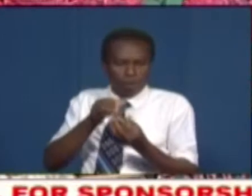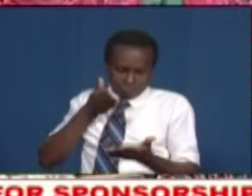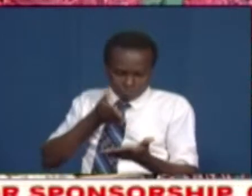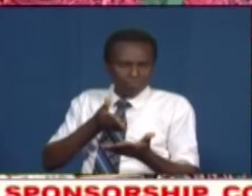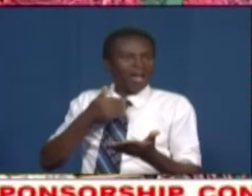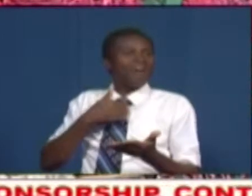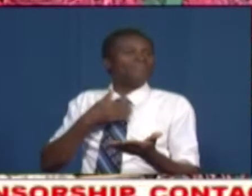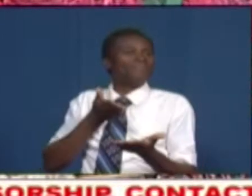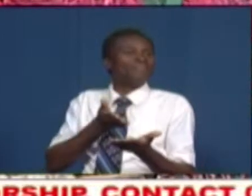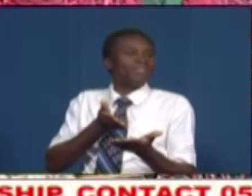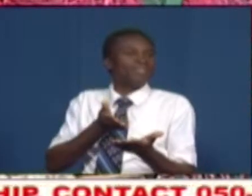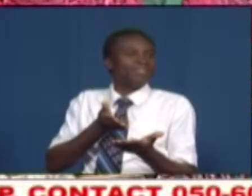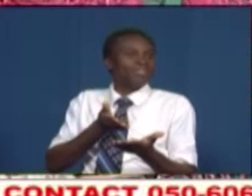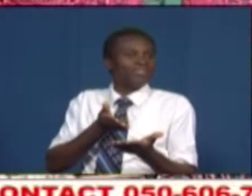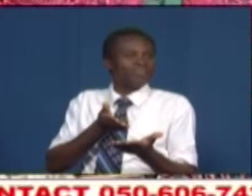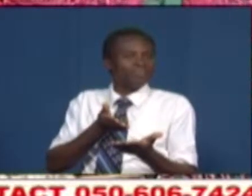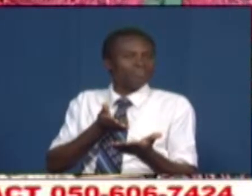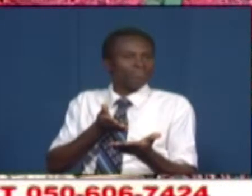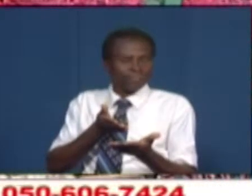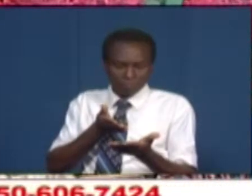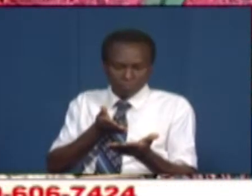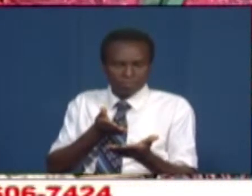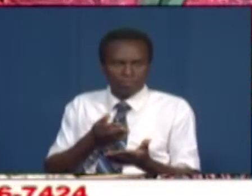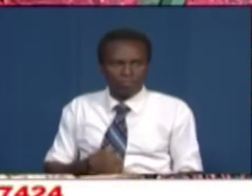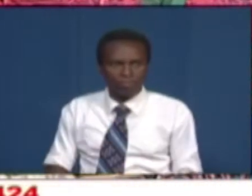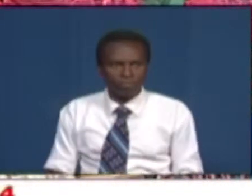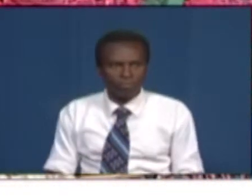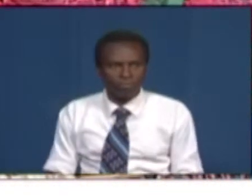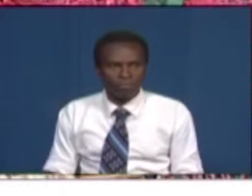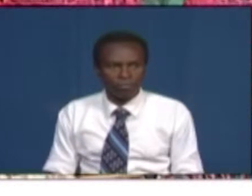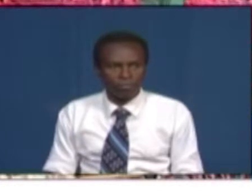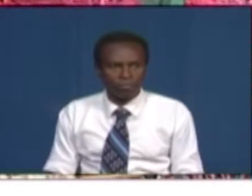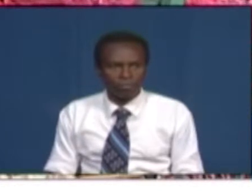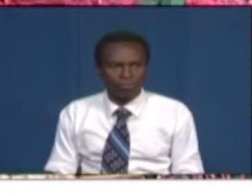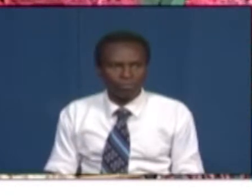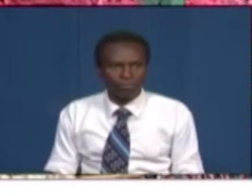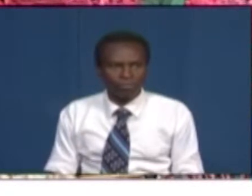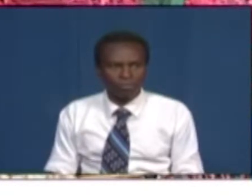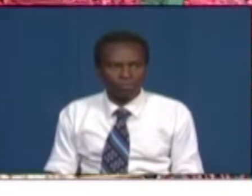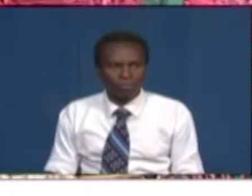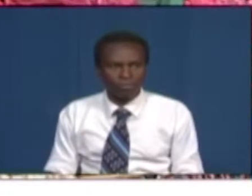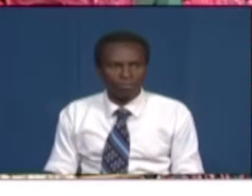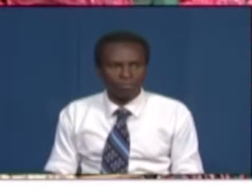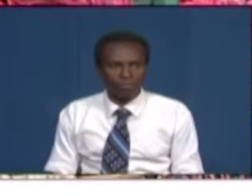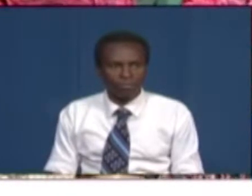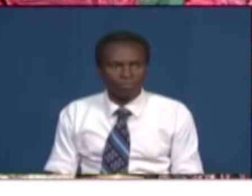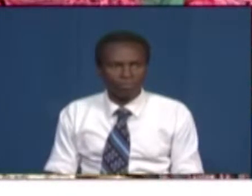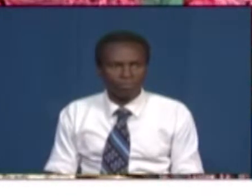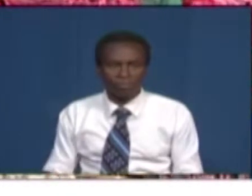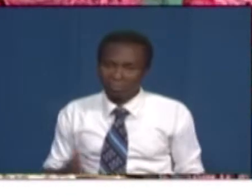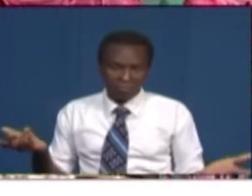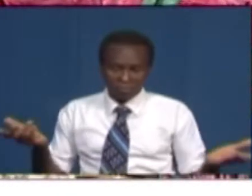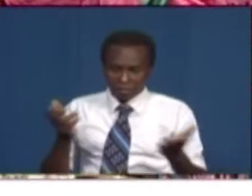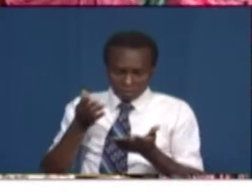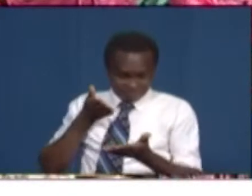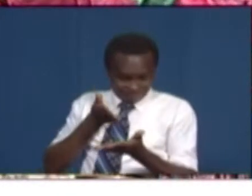are there to service. You don't always have to go there just to seek services. We have indoor games